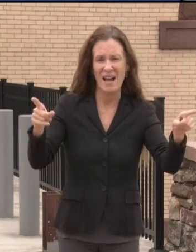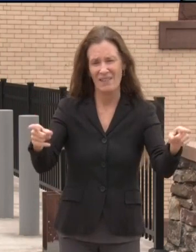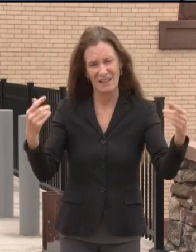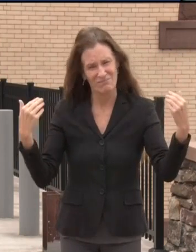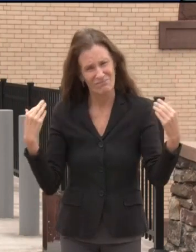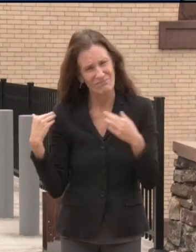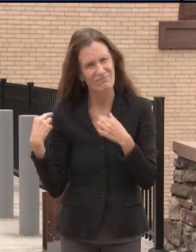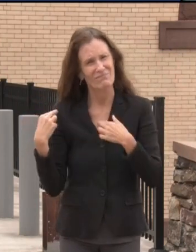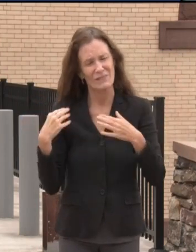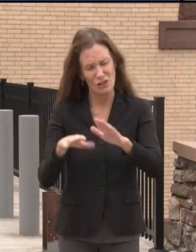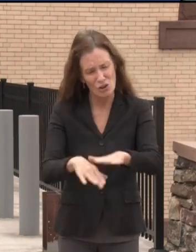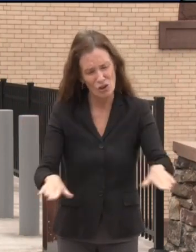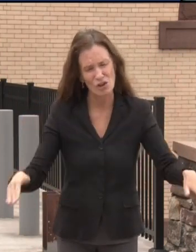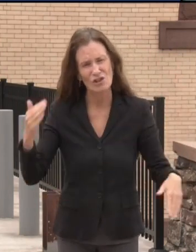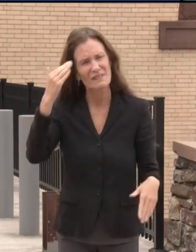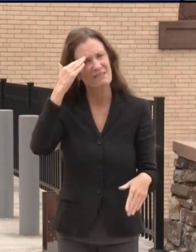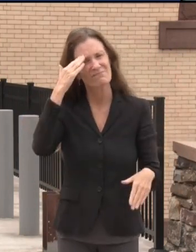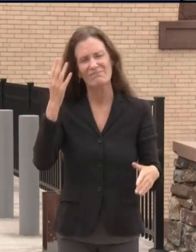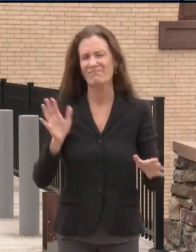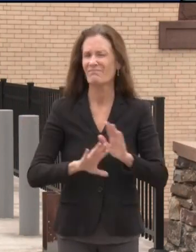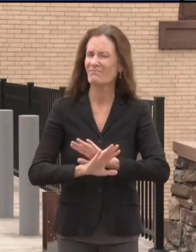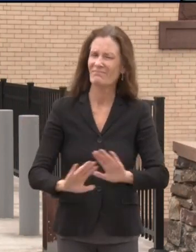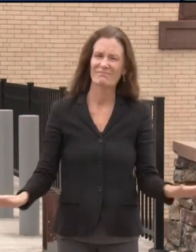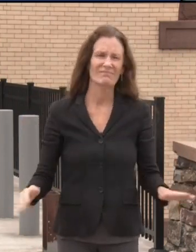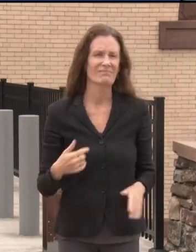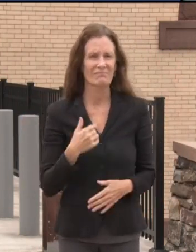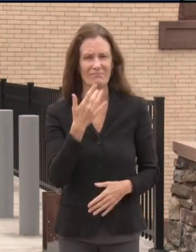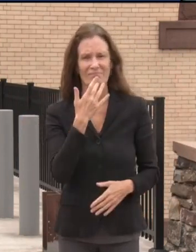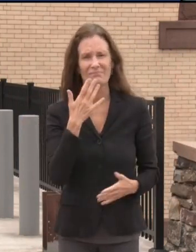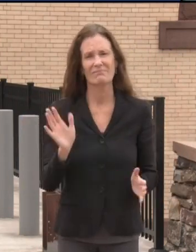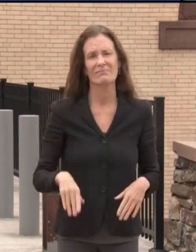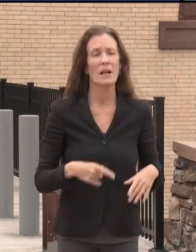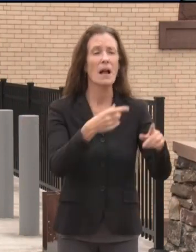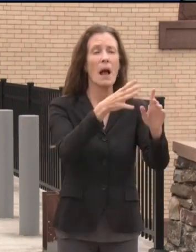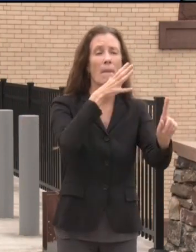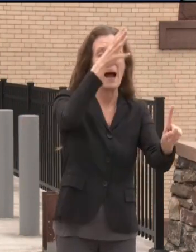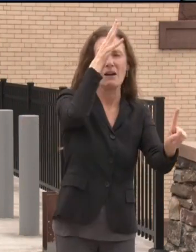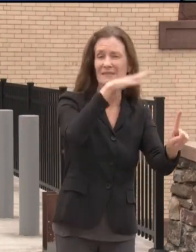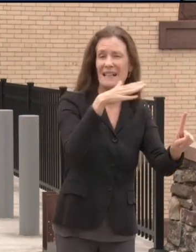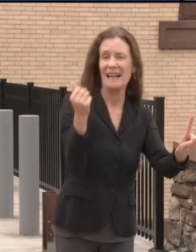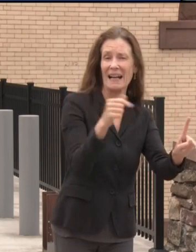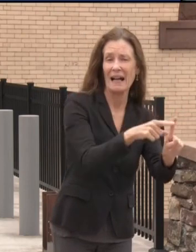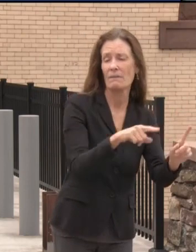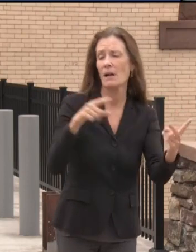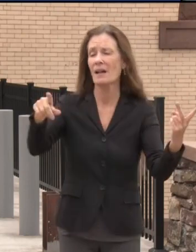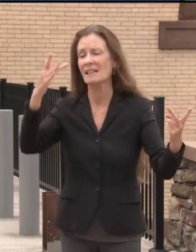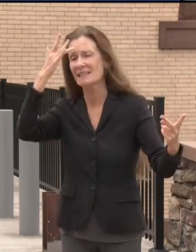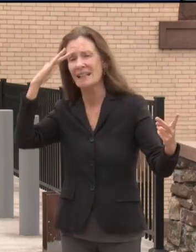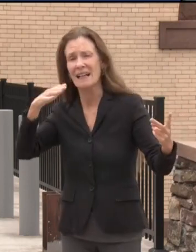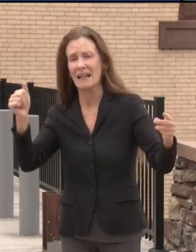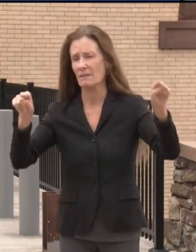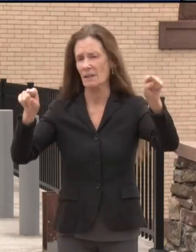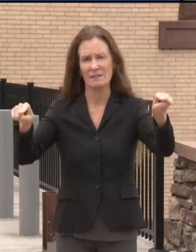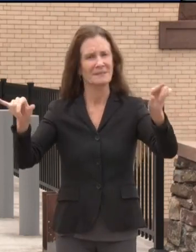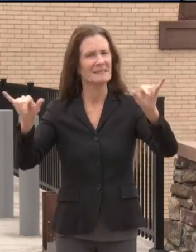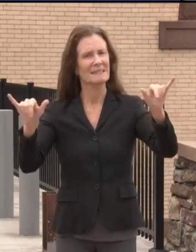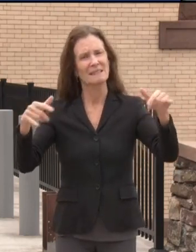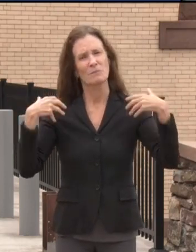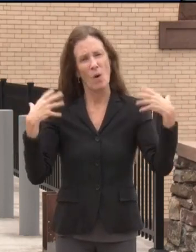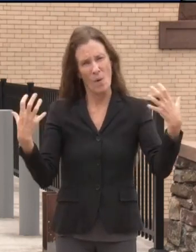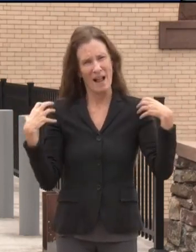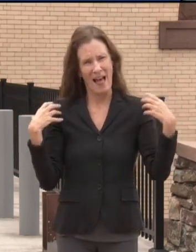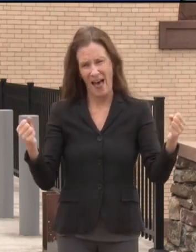leave. So parental leave and sick pay, the health of every Pennsylvanian is at stake if we don't curb the spread